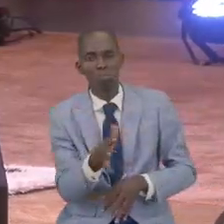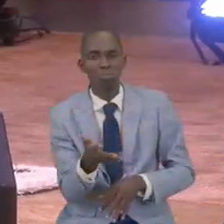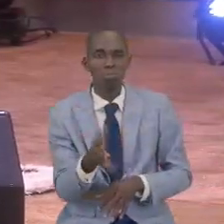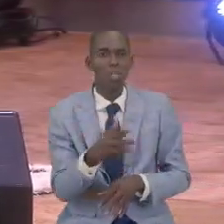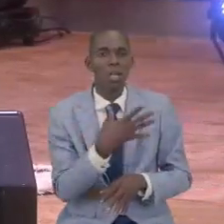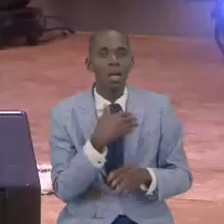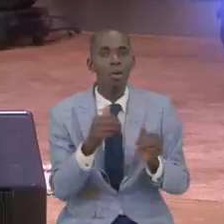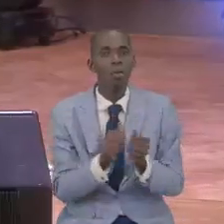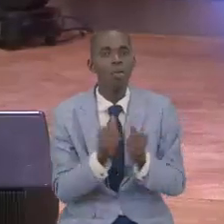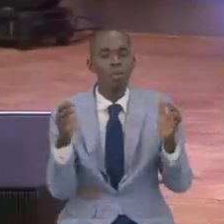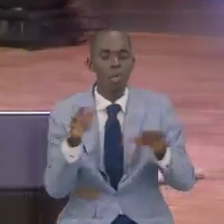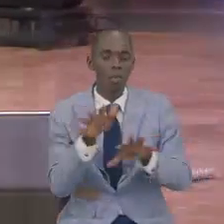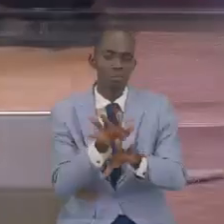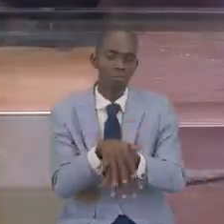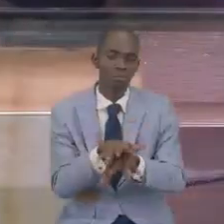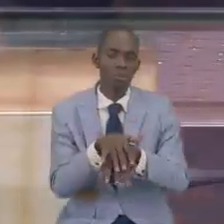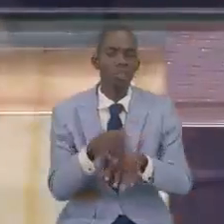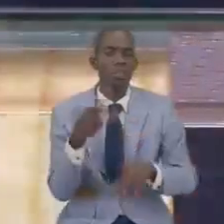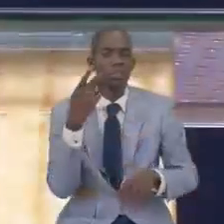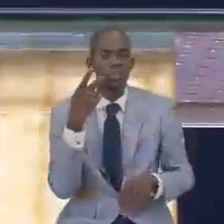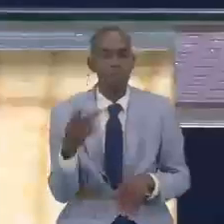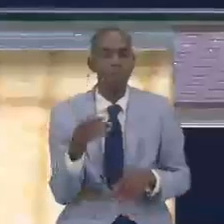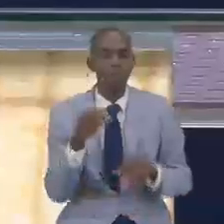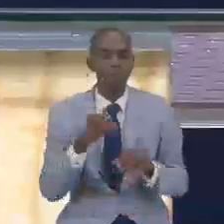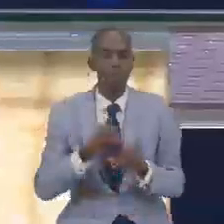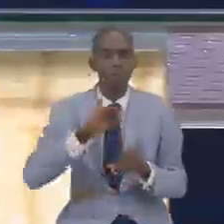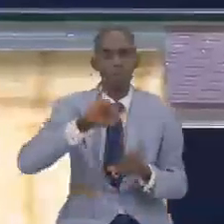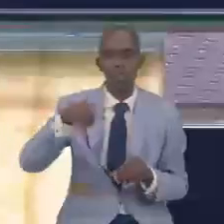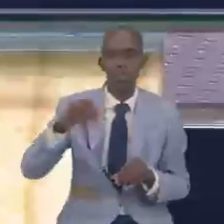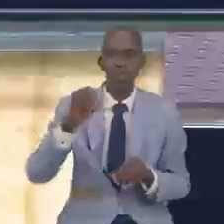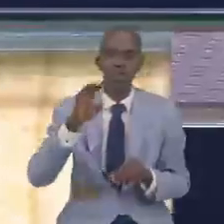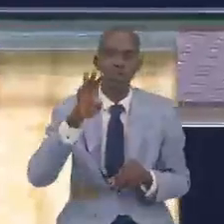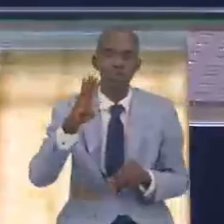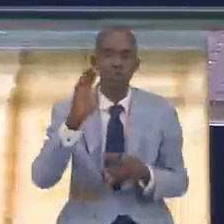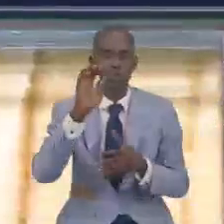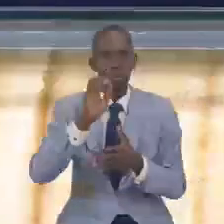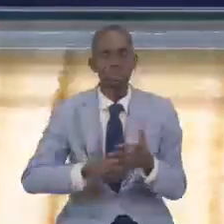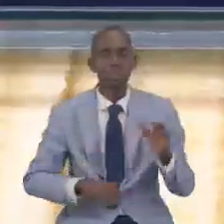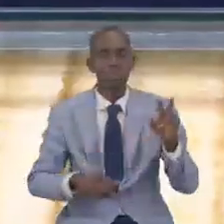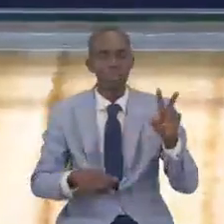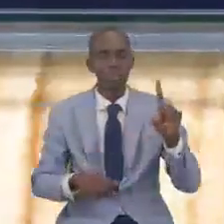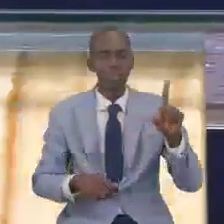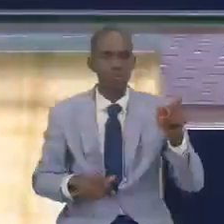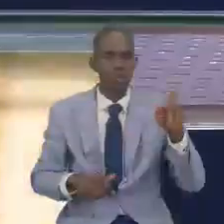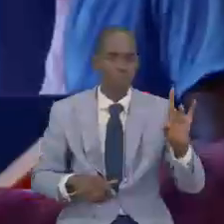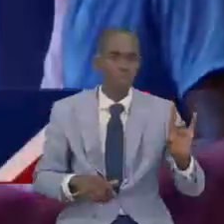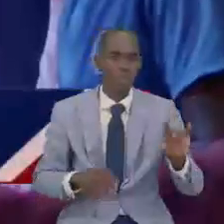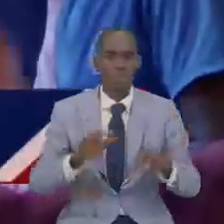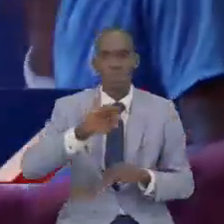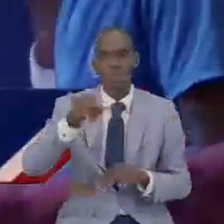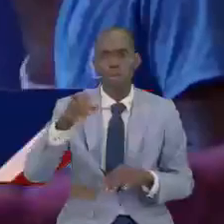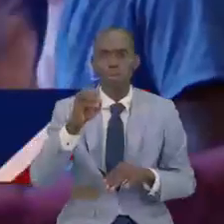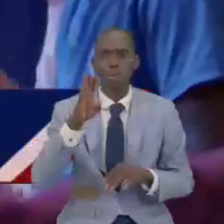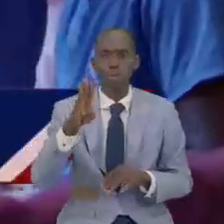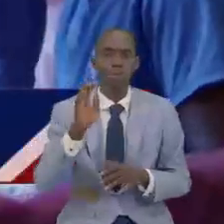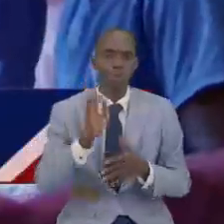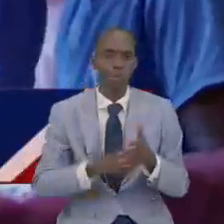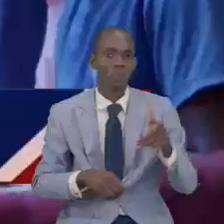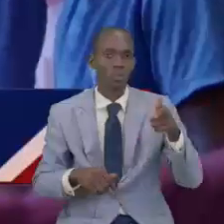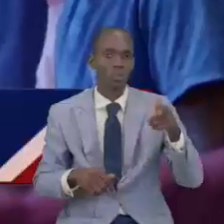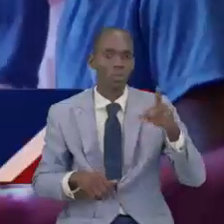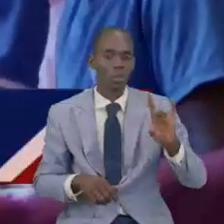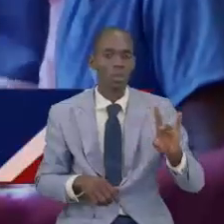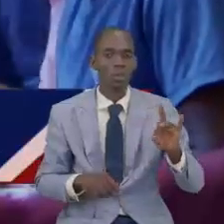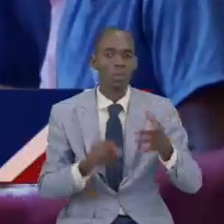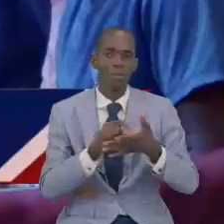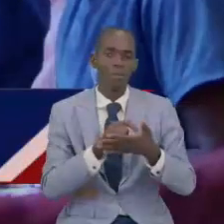and without hypocrisy. We're looking at Job chapter 28. Job chapter 28,